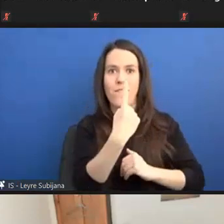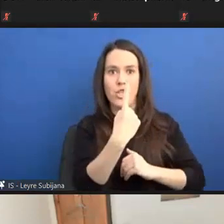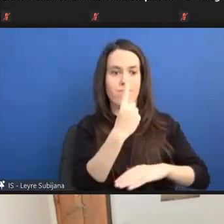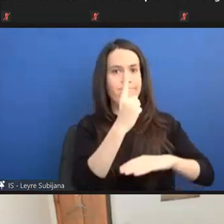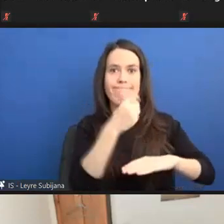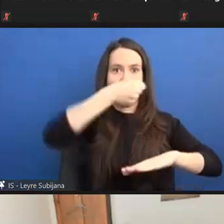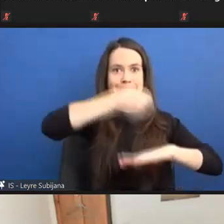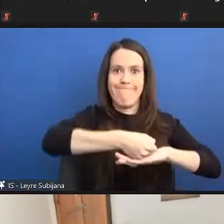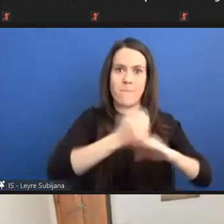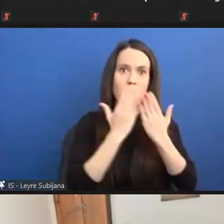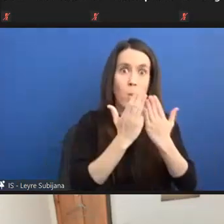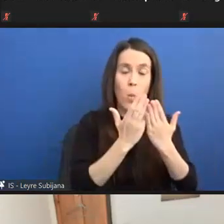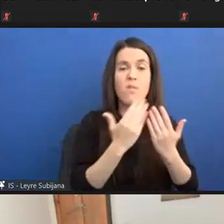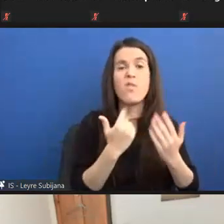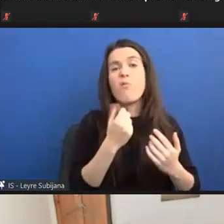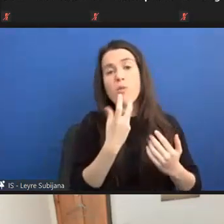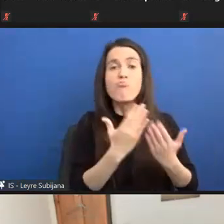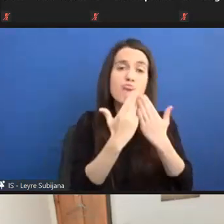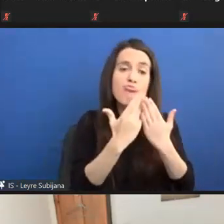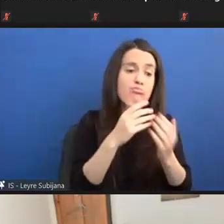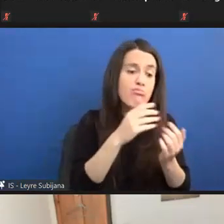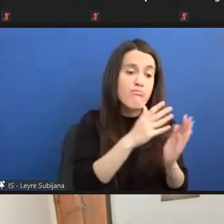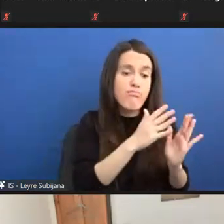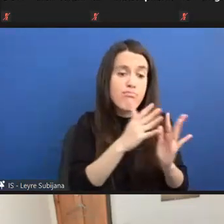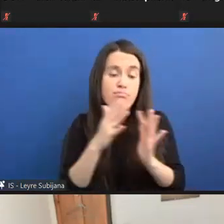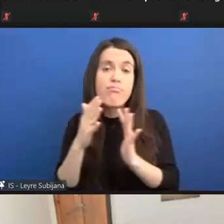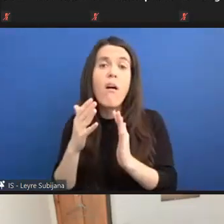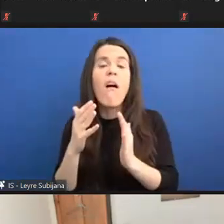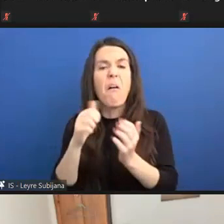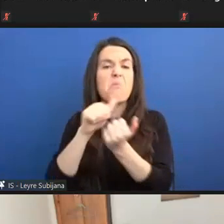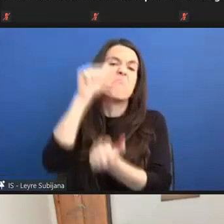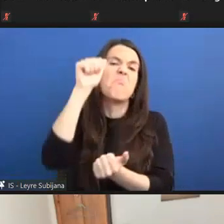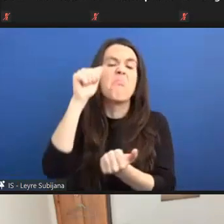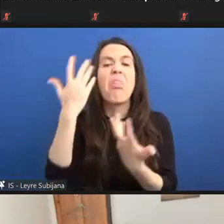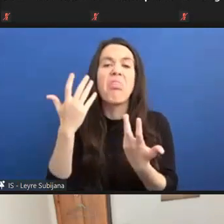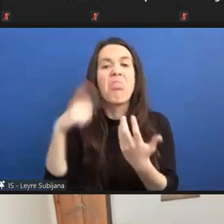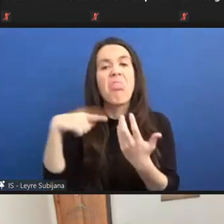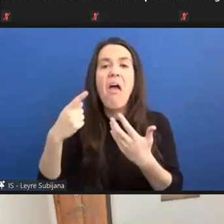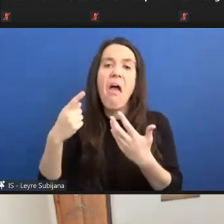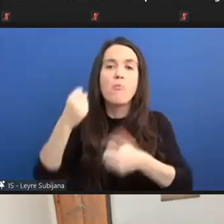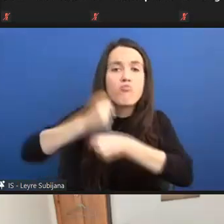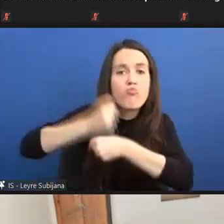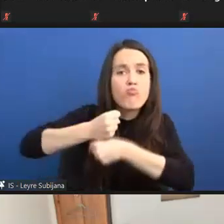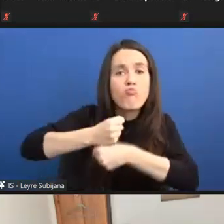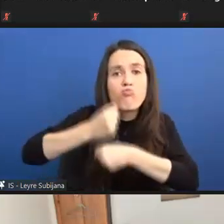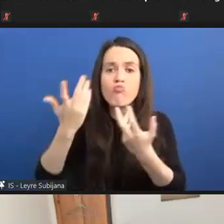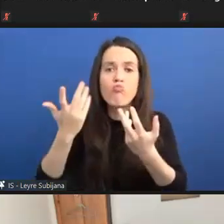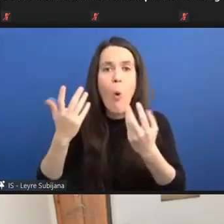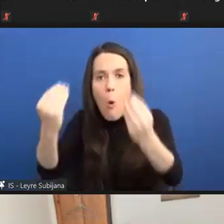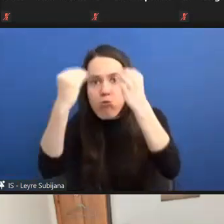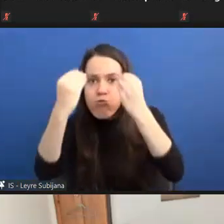access vocational skills training. So very few get through